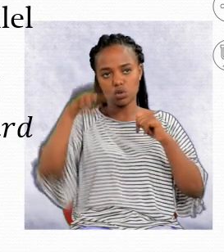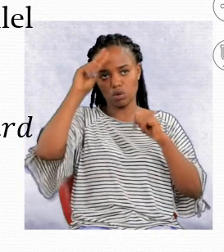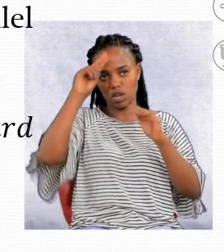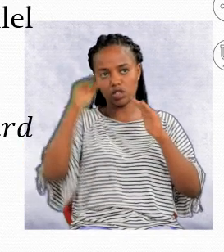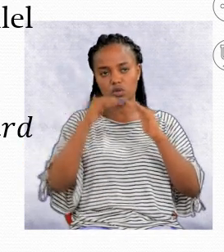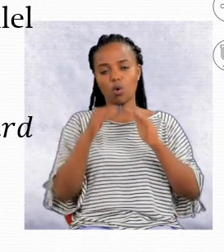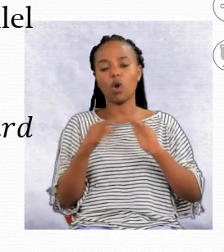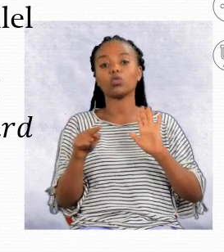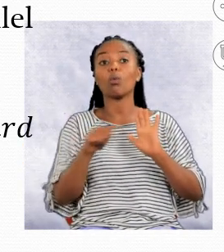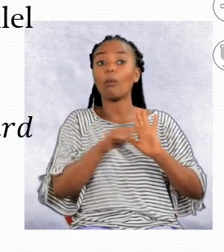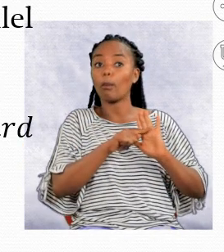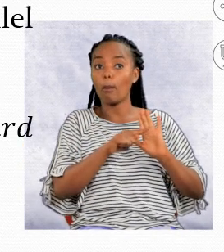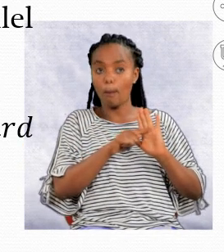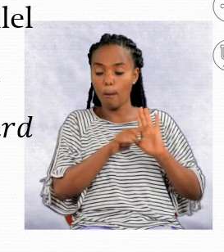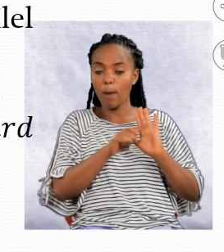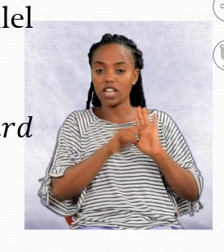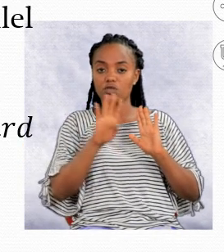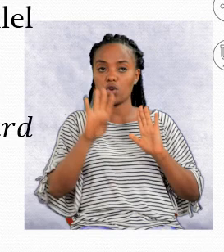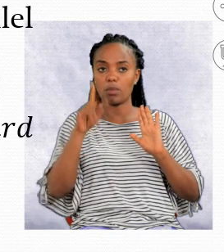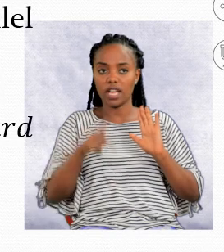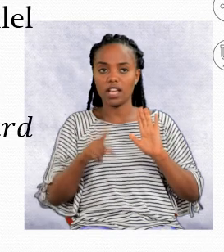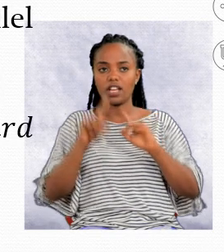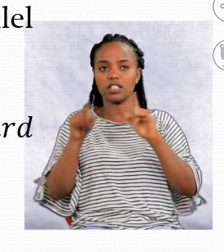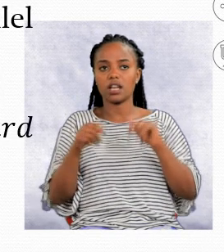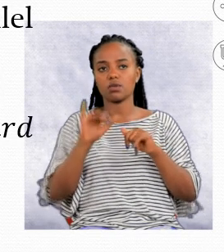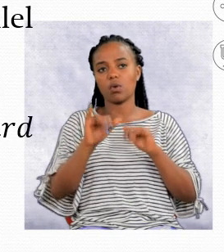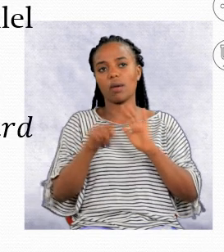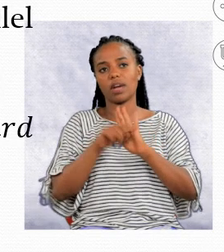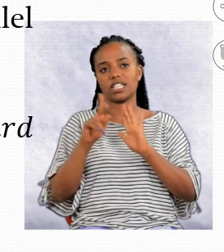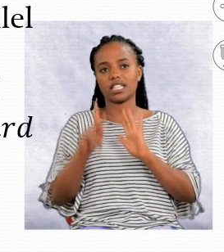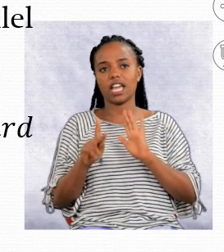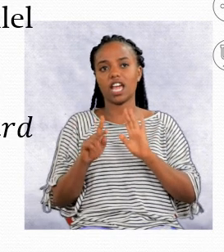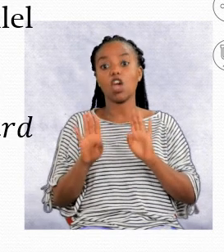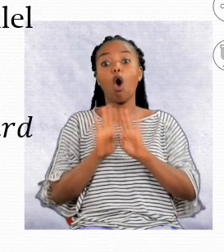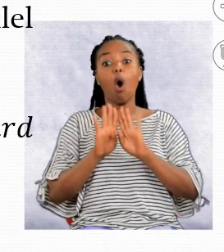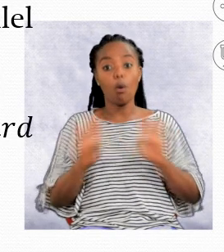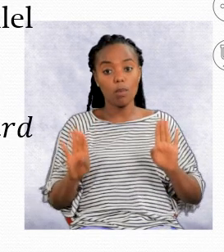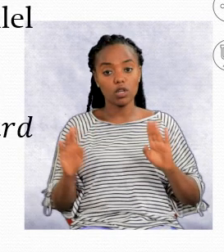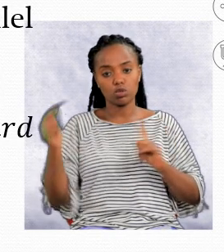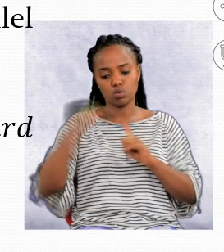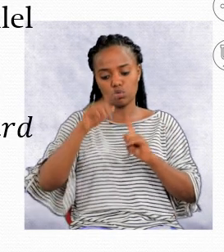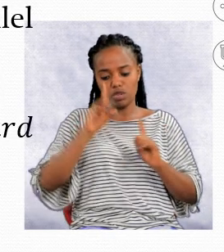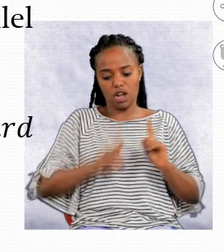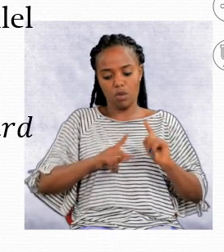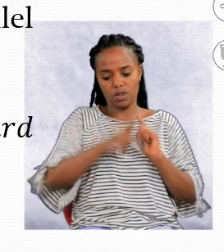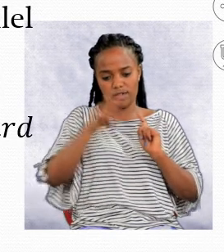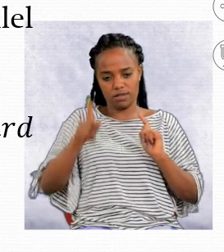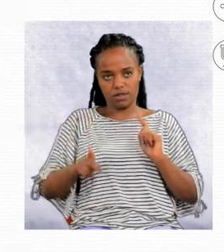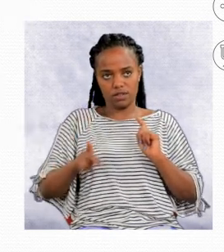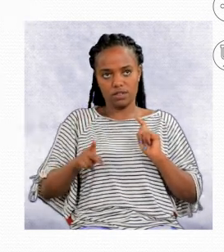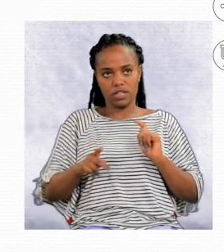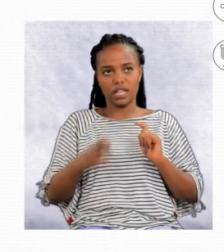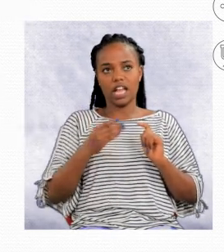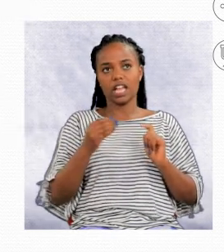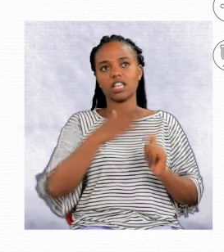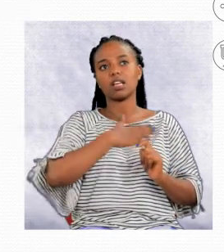the whole squared is equals to minus 4p times y minus k if it opens downward. And